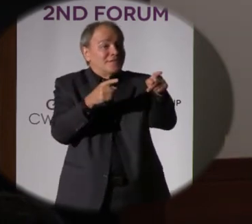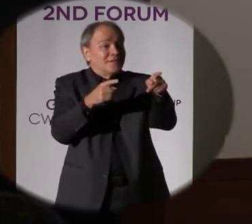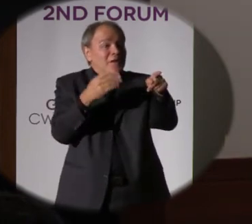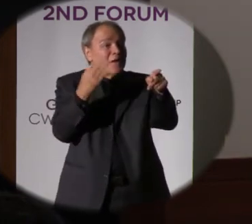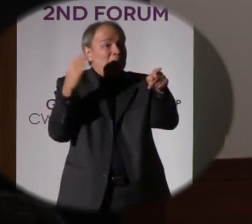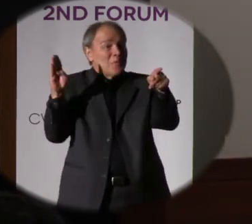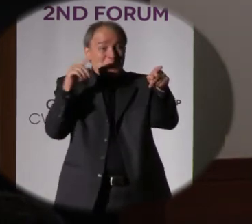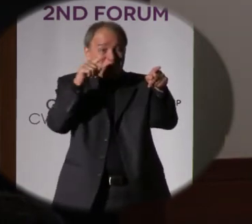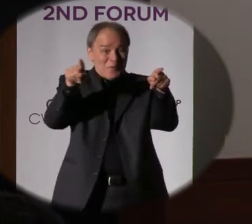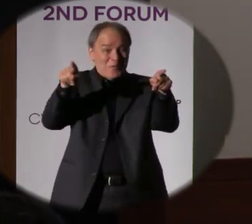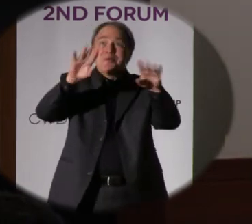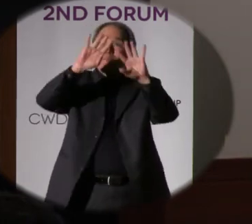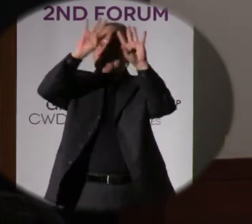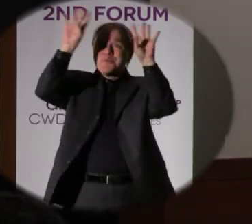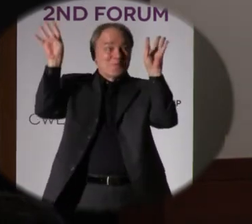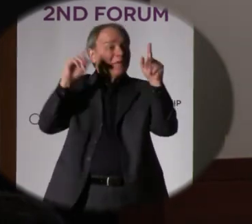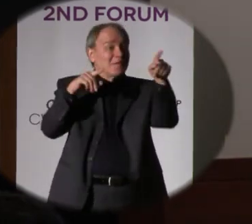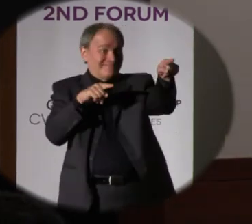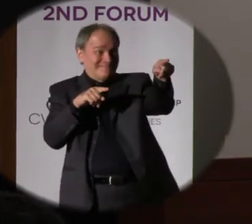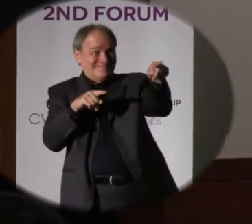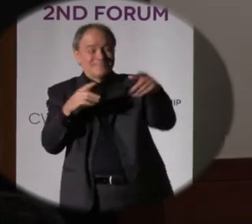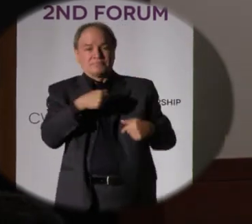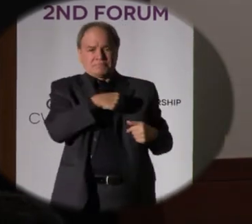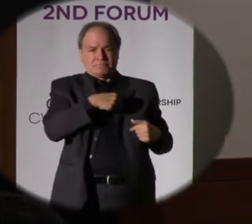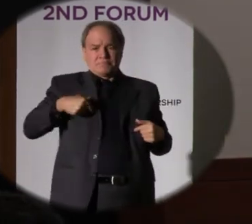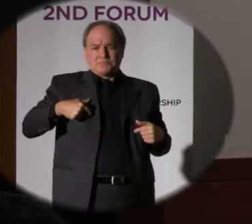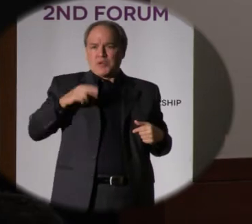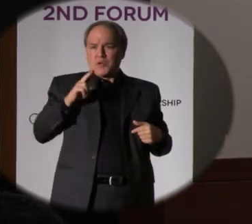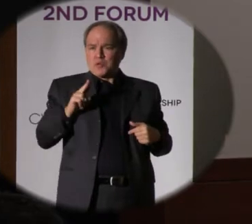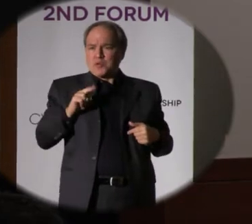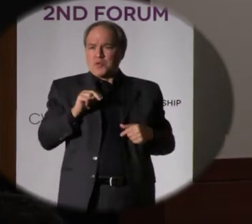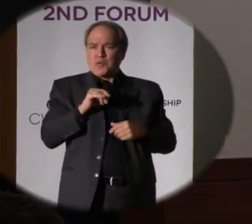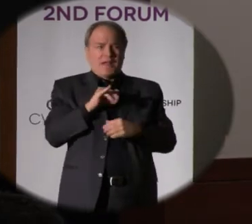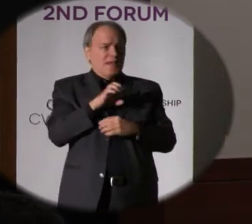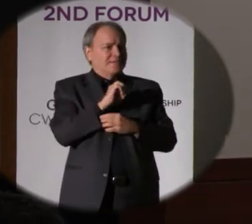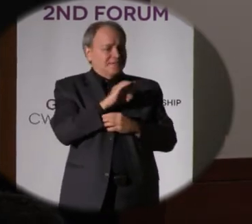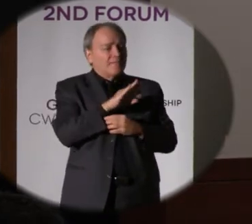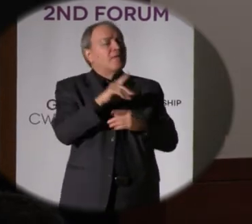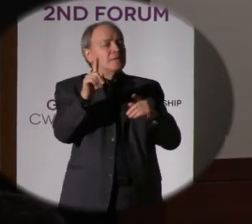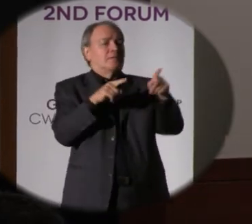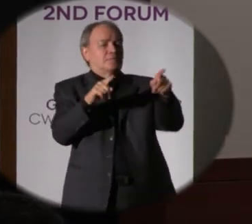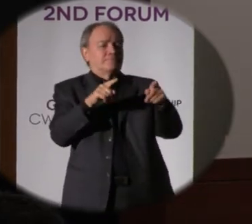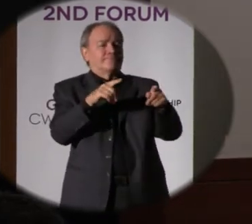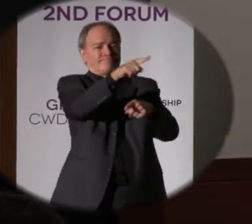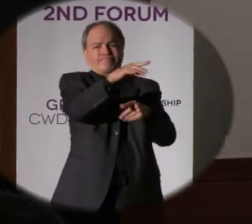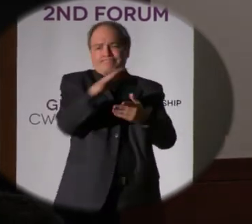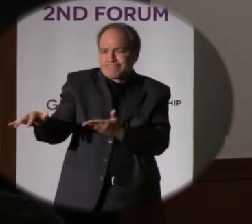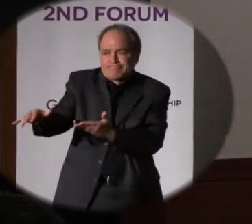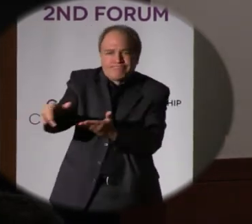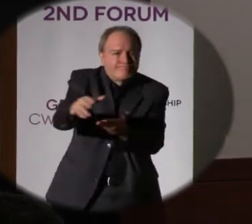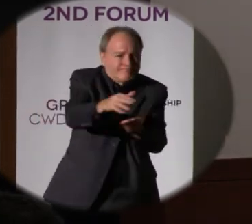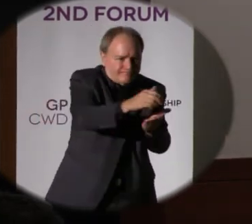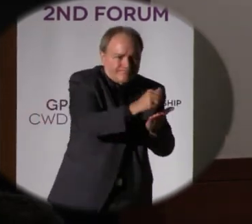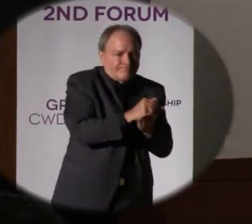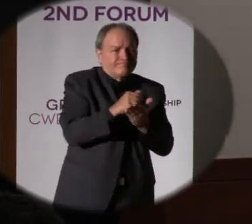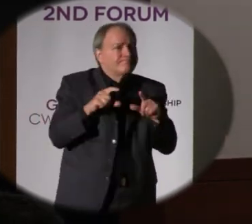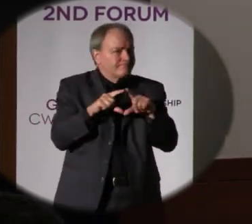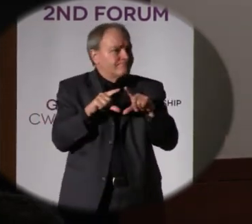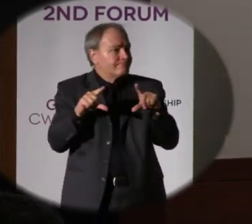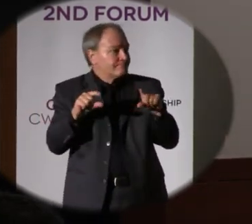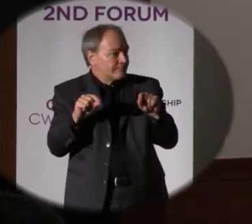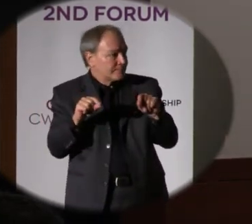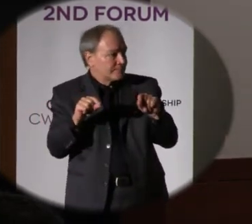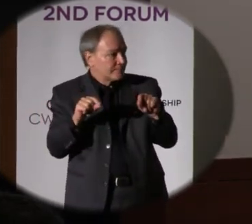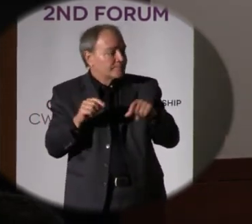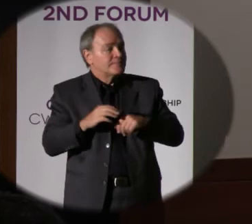be clustering these cards into the different themes that are emerging from the discussion. And we will try